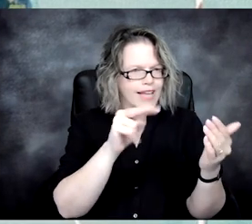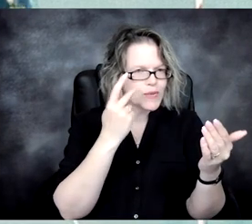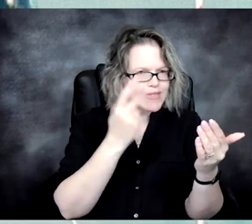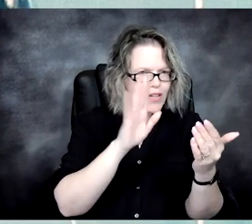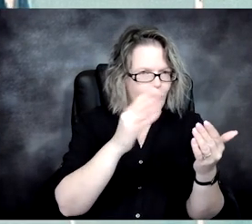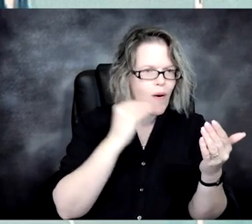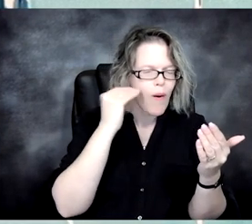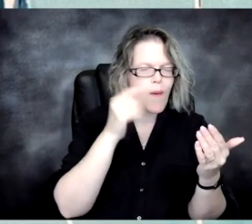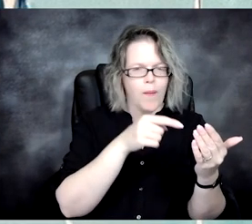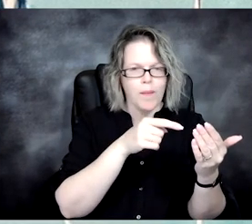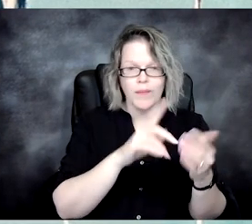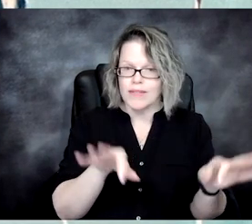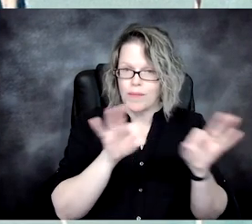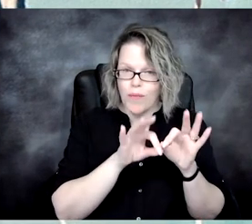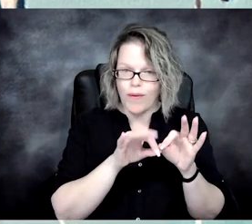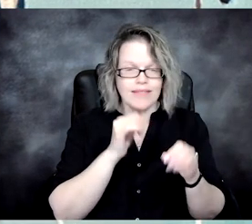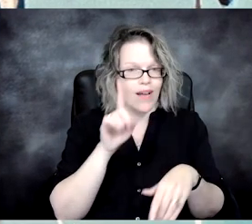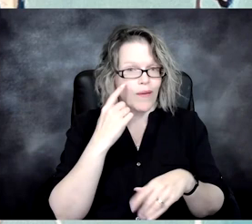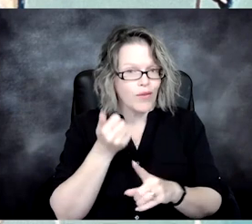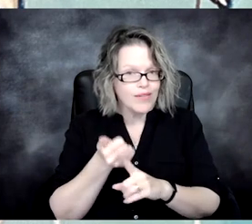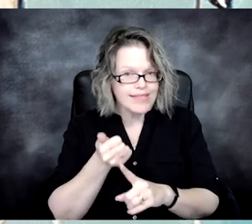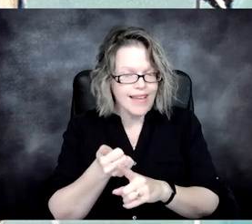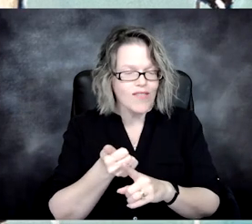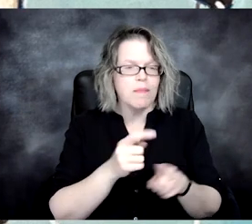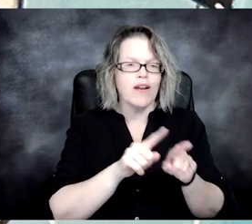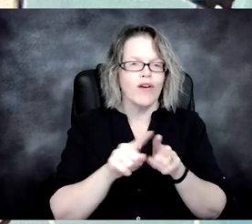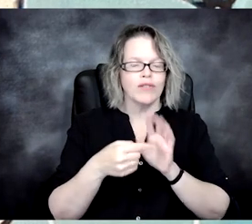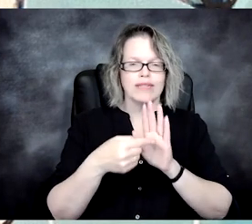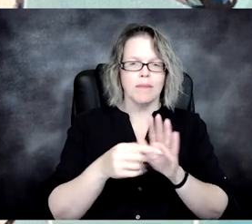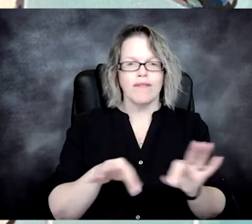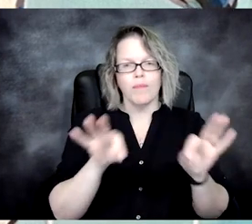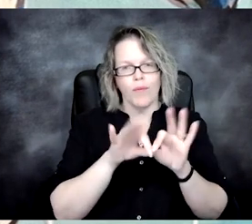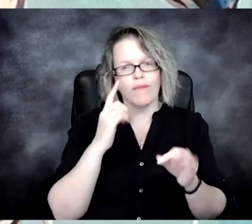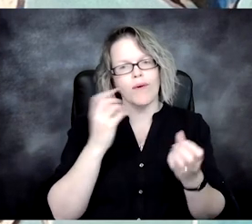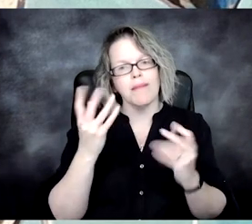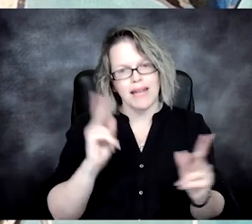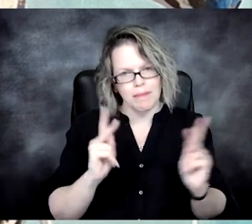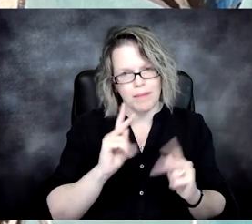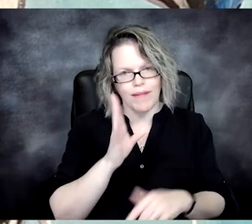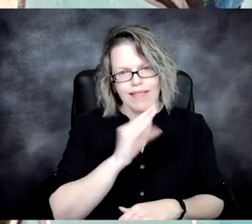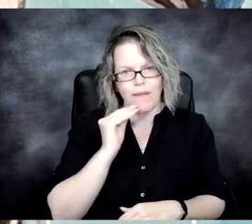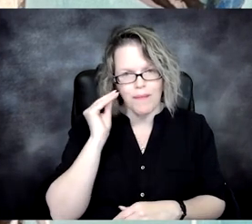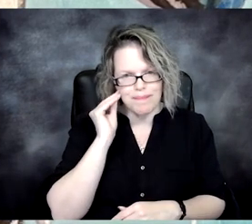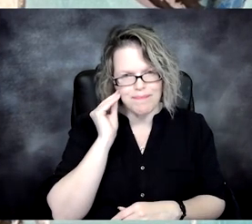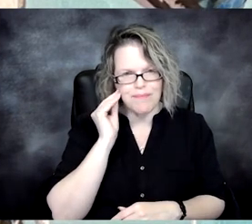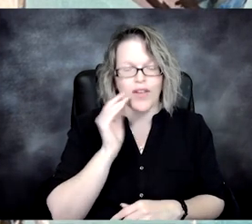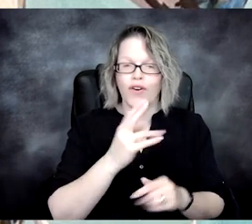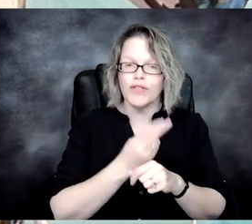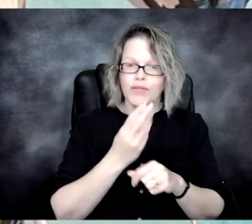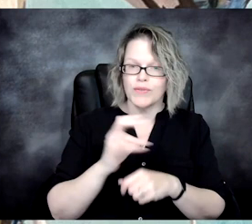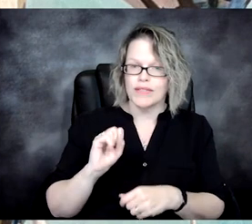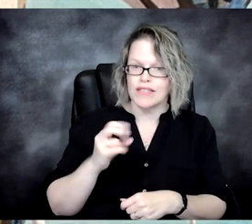home, which holds significance for not only herself, but is a symbol of importance to many. Furthermore, her use of shading